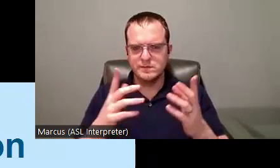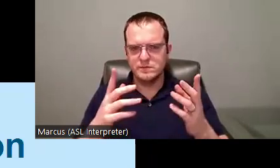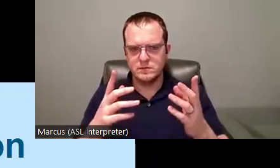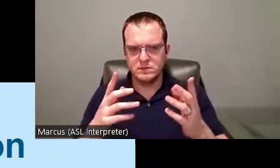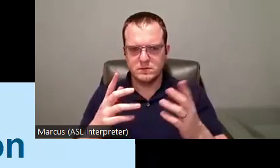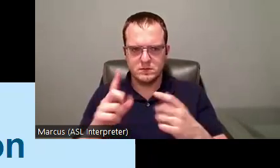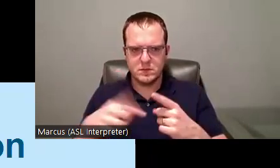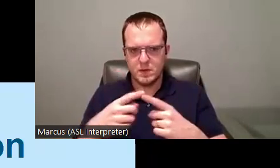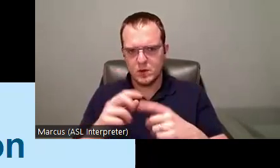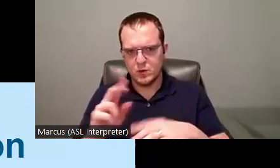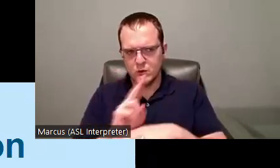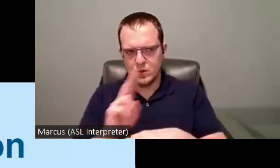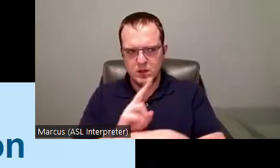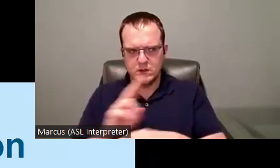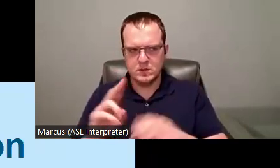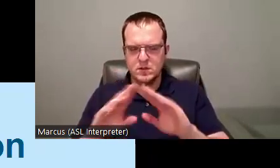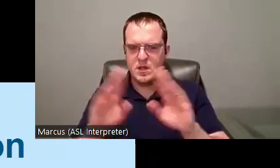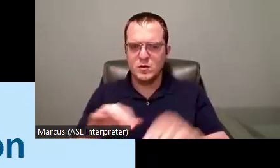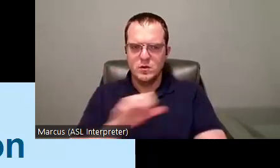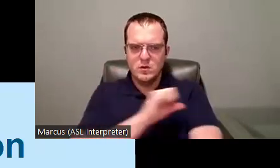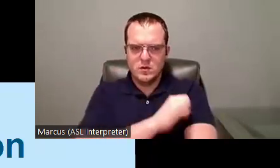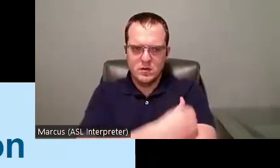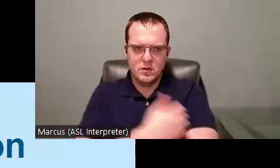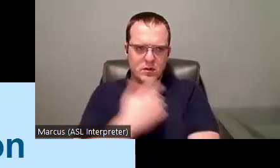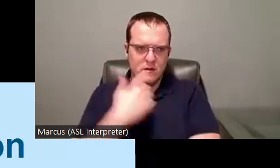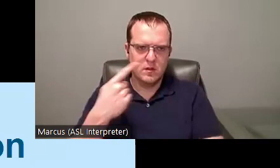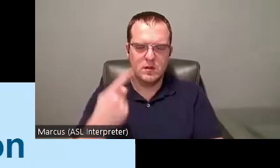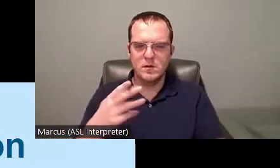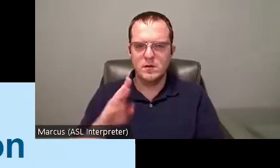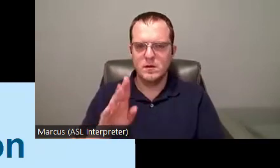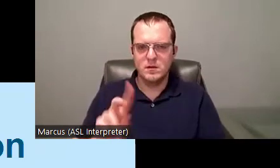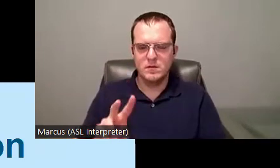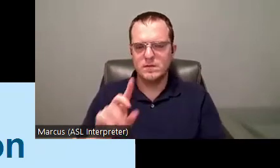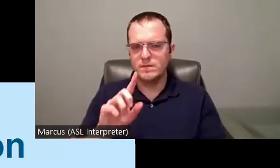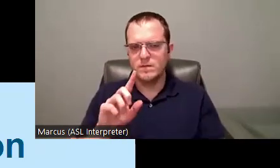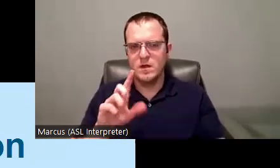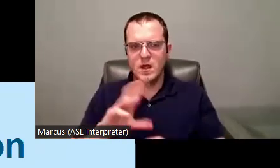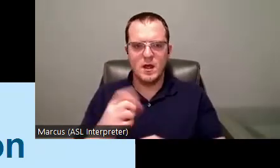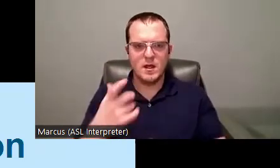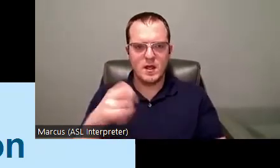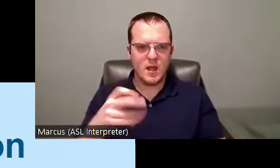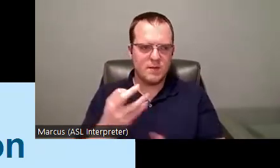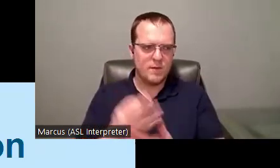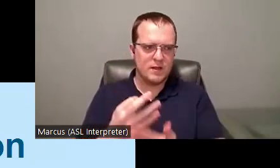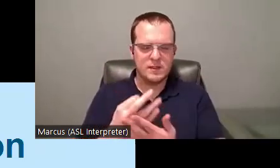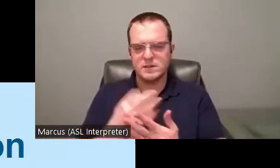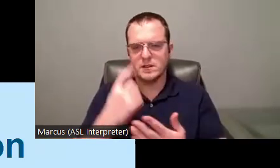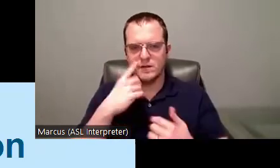utilizing the housing authority's PBV contracts or, PBV plus gap financing as part of